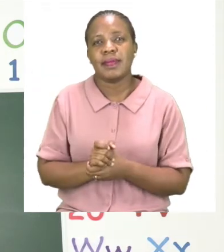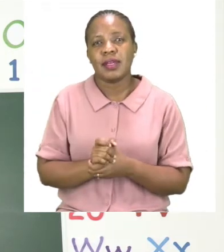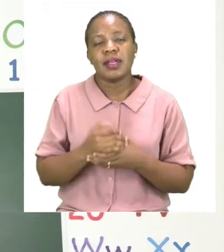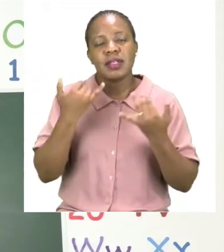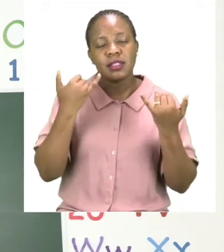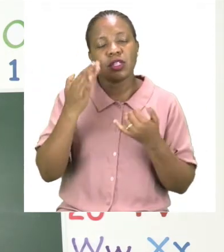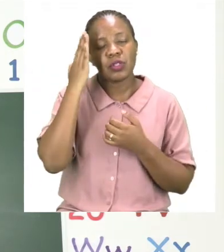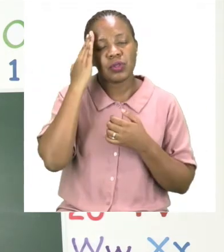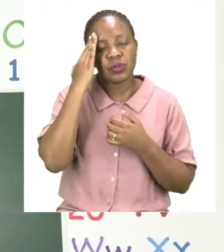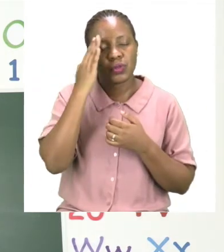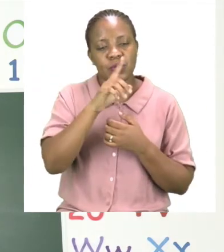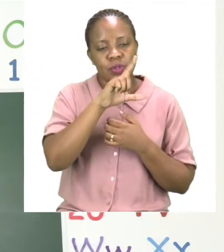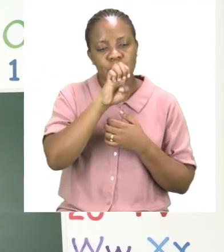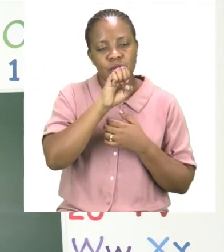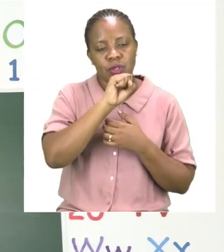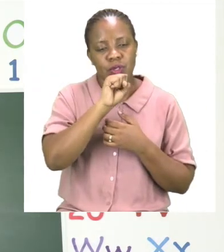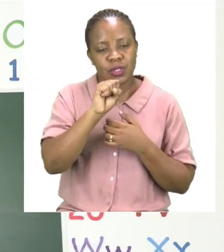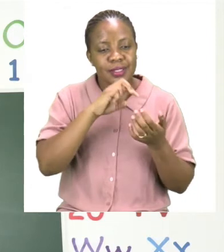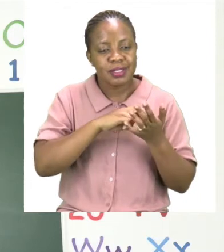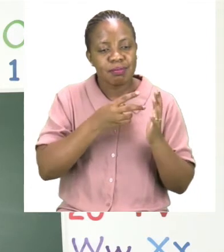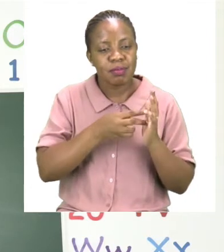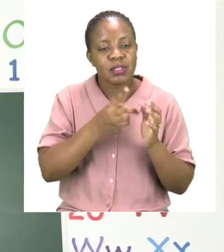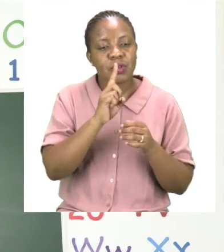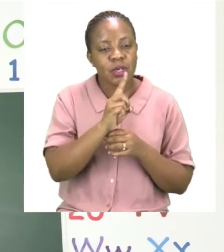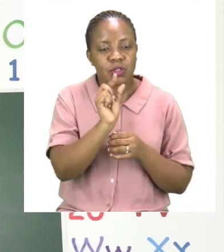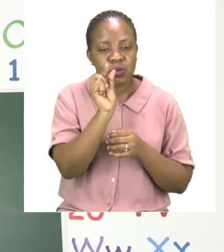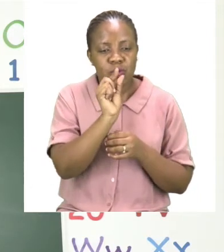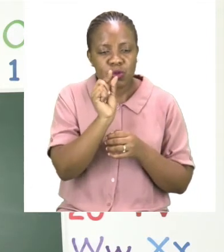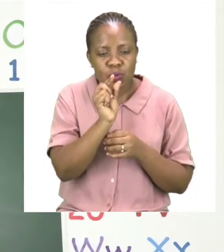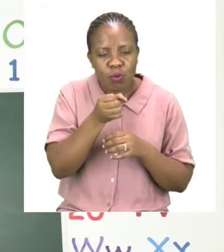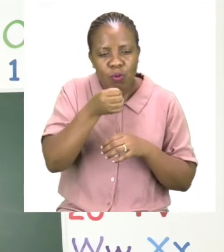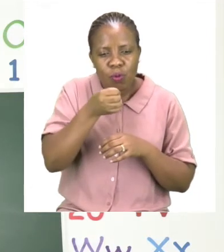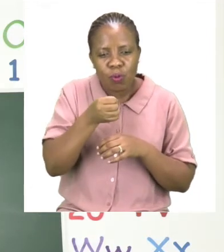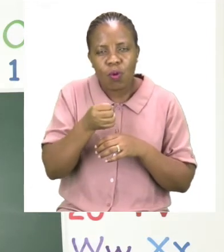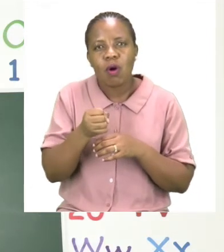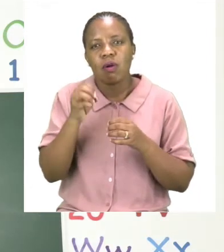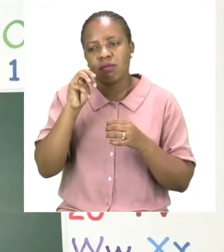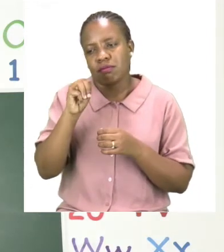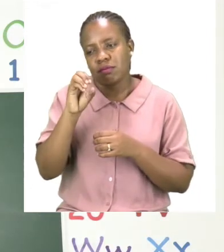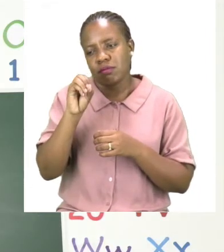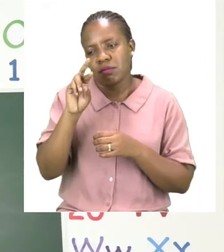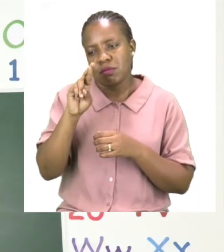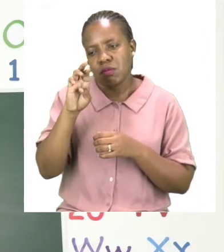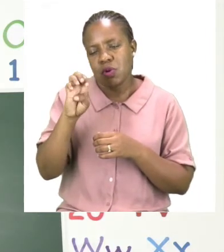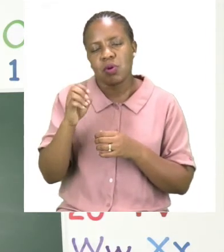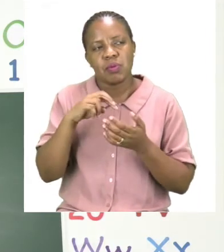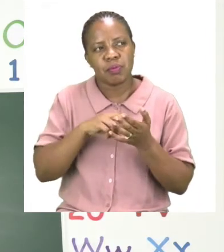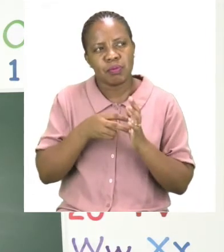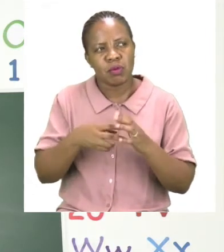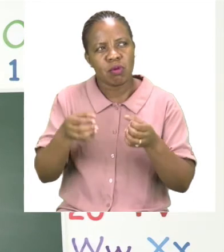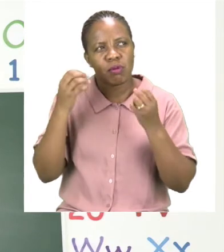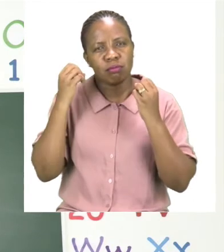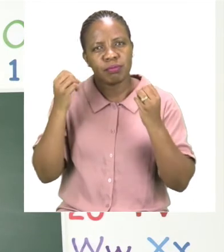this let us try and answer the questions in our exercise. Let's take a look at our